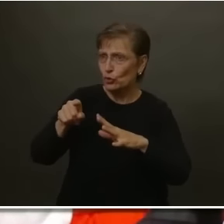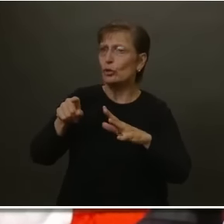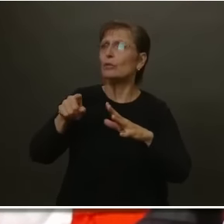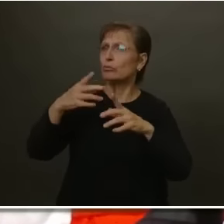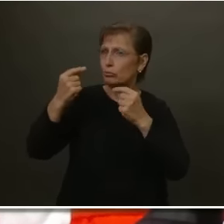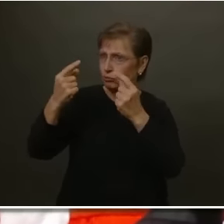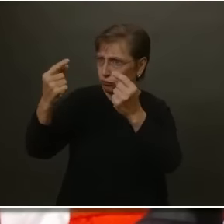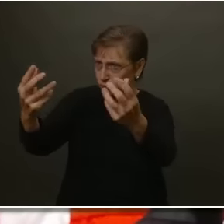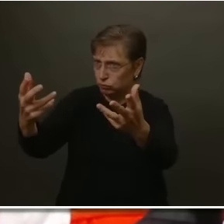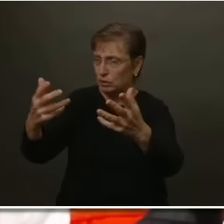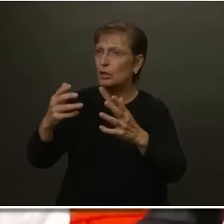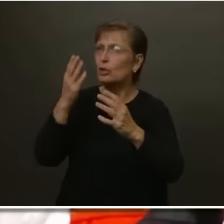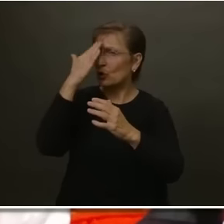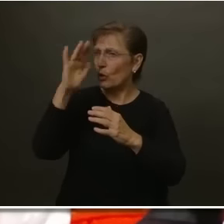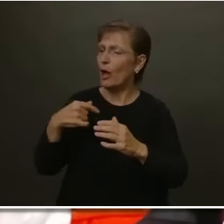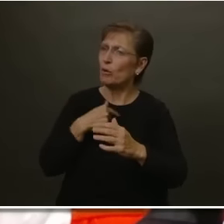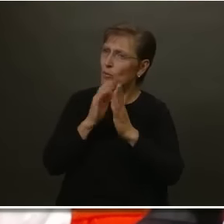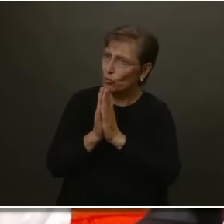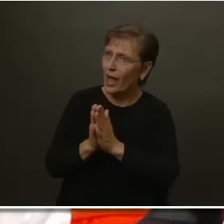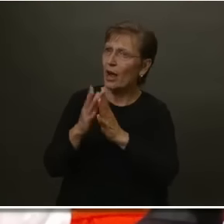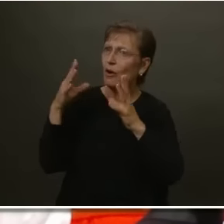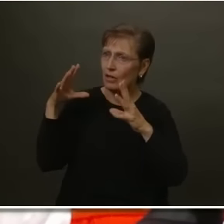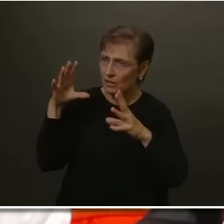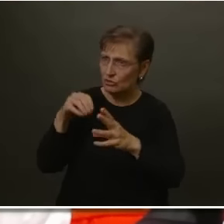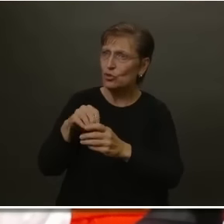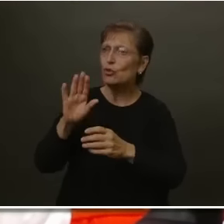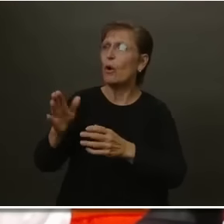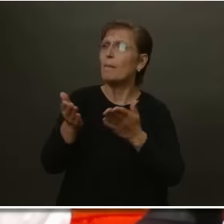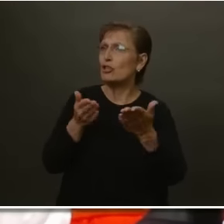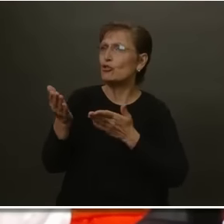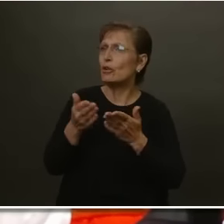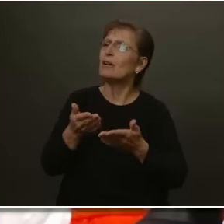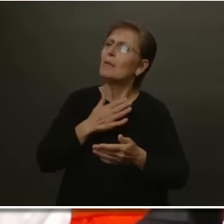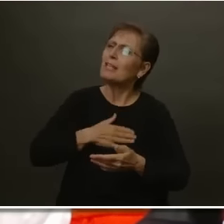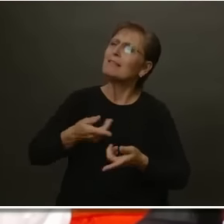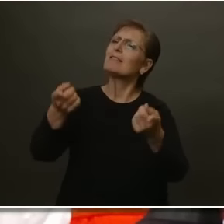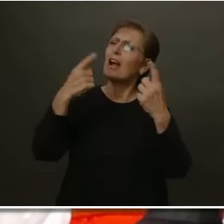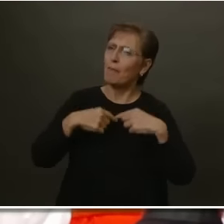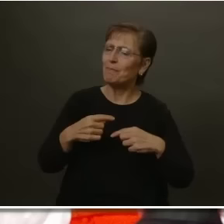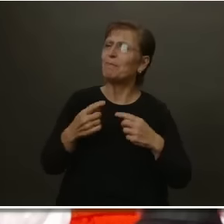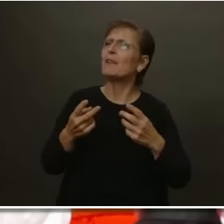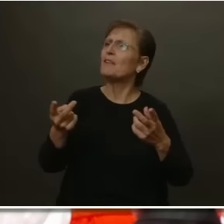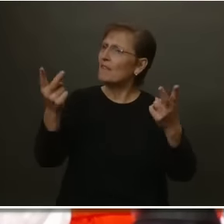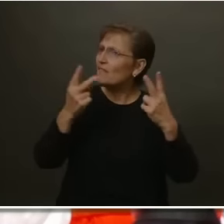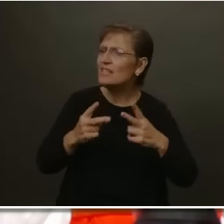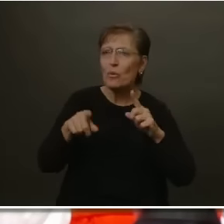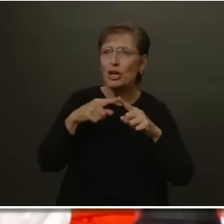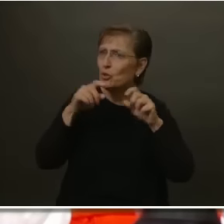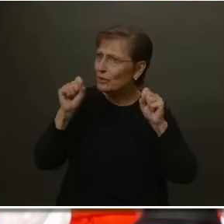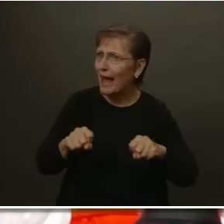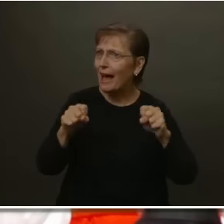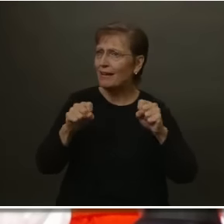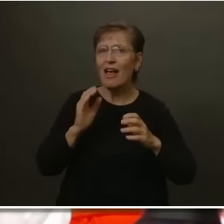you in your ministry. Please come and visit us soon at the Anglican Communion office, and let us